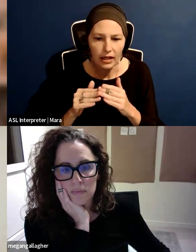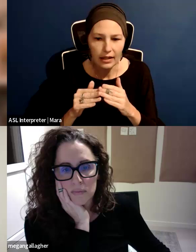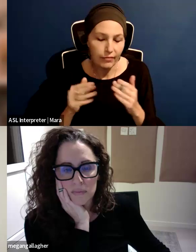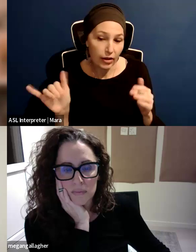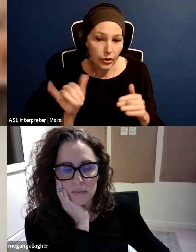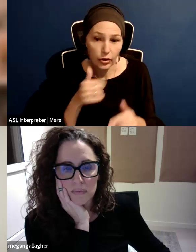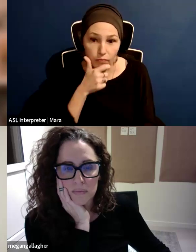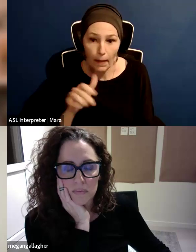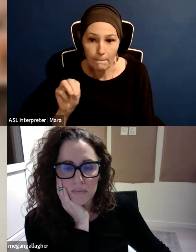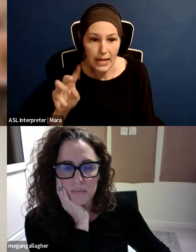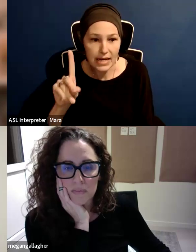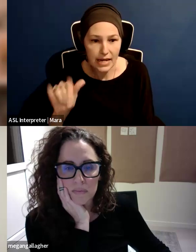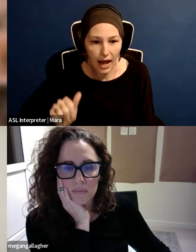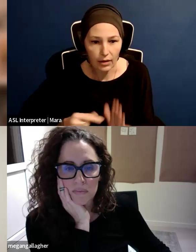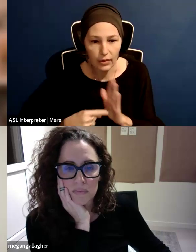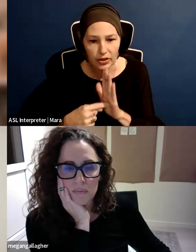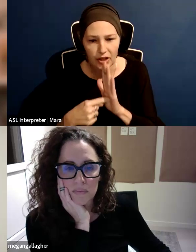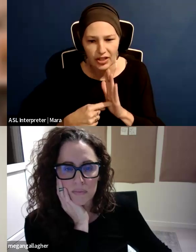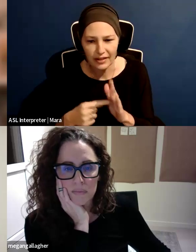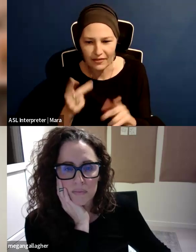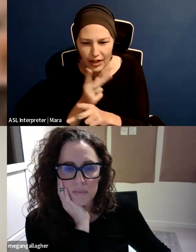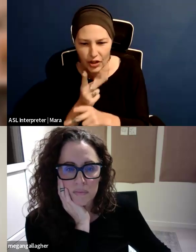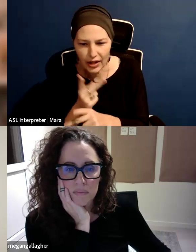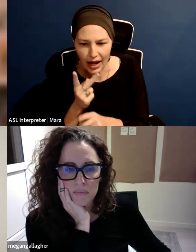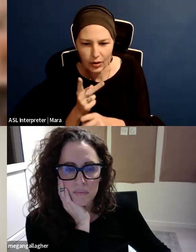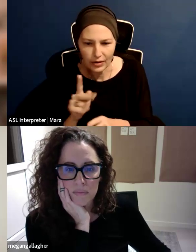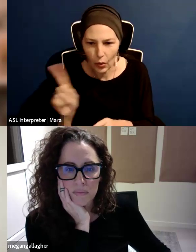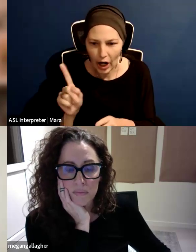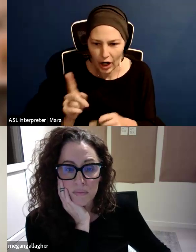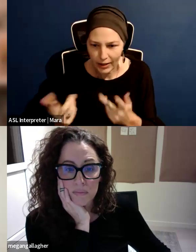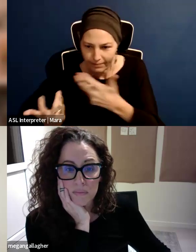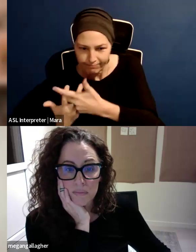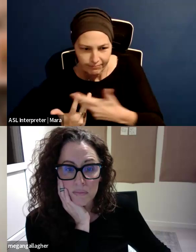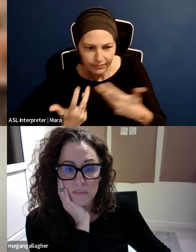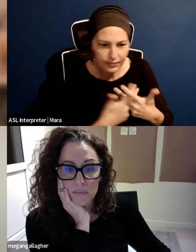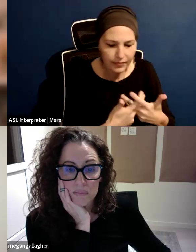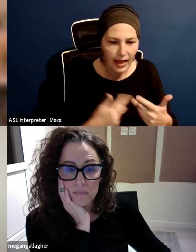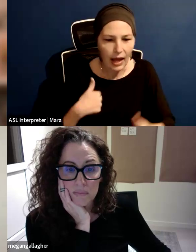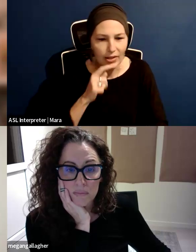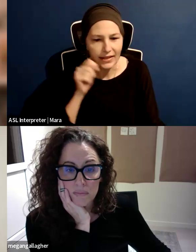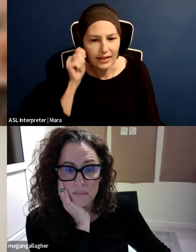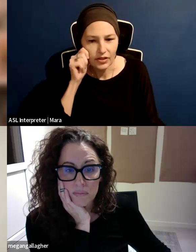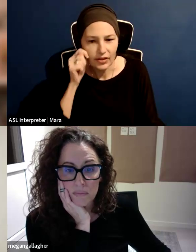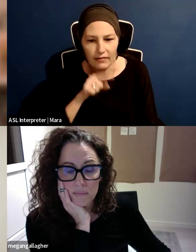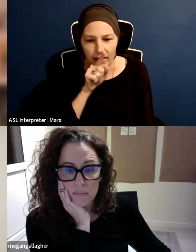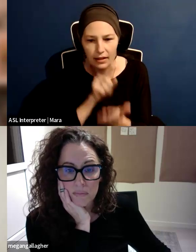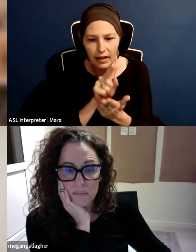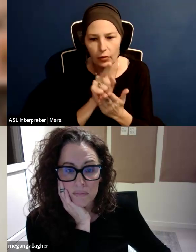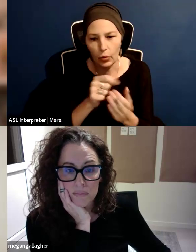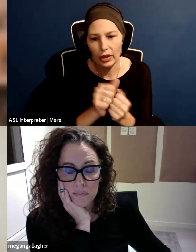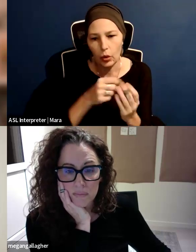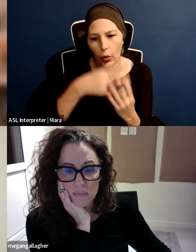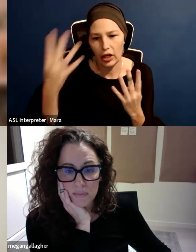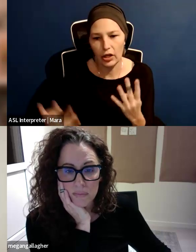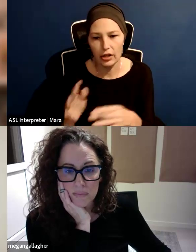remember as a teenager, I kind of fell in love with queer cinema, and it really introduced me to the world of what my life could be as a